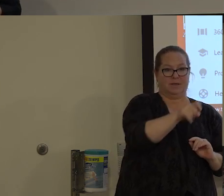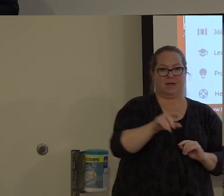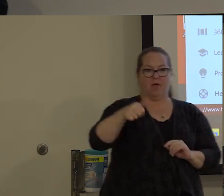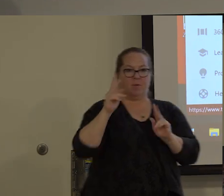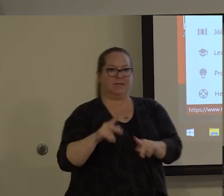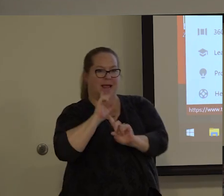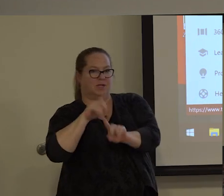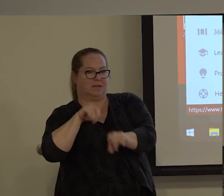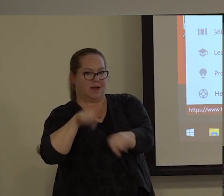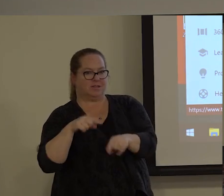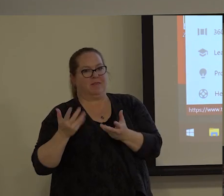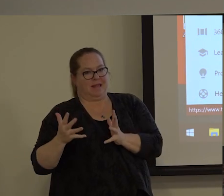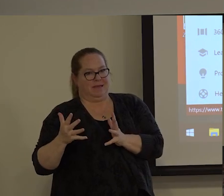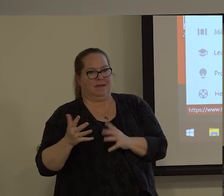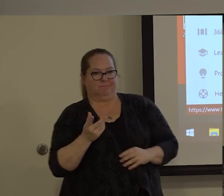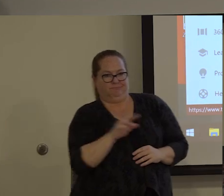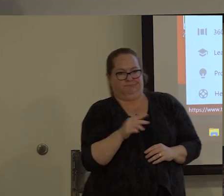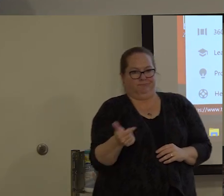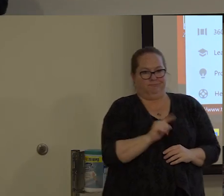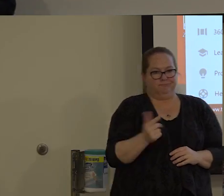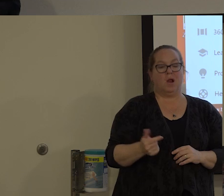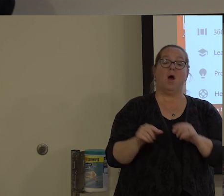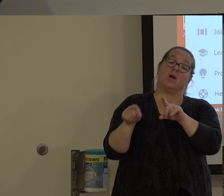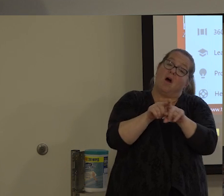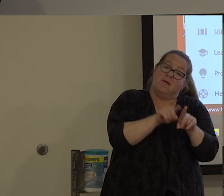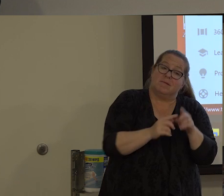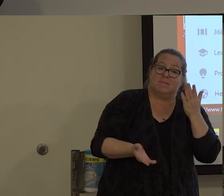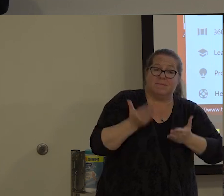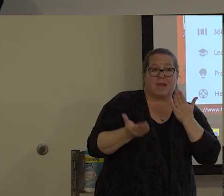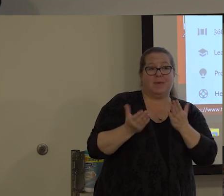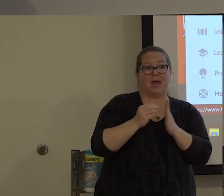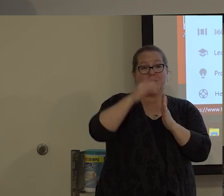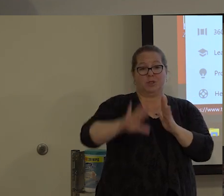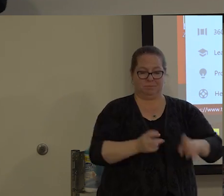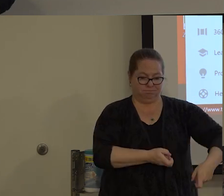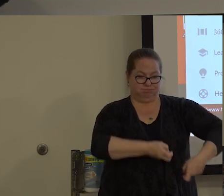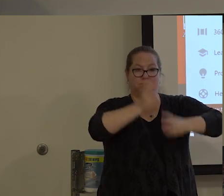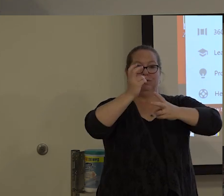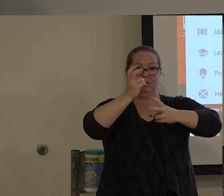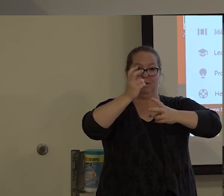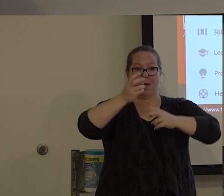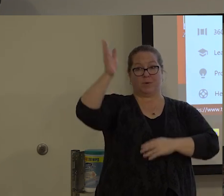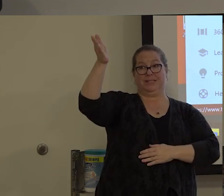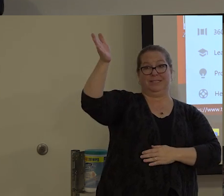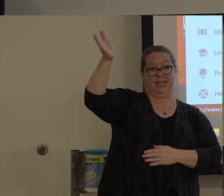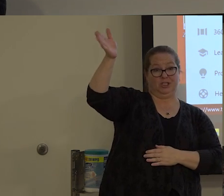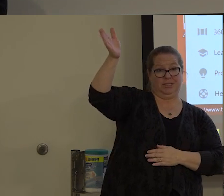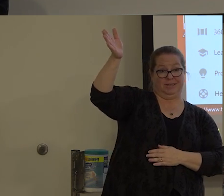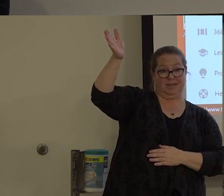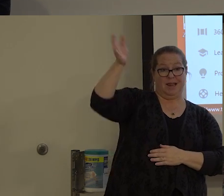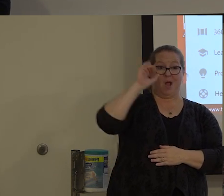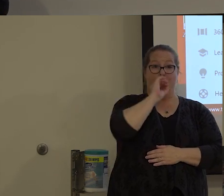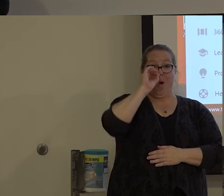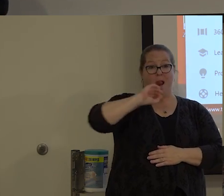reviewing their conversation, right? It could also be the student uploads a presentation that they've given, some sort of